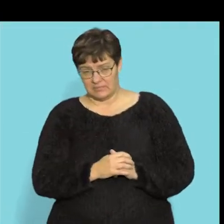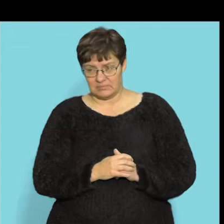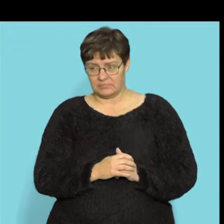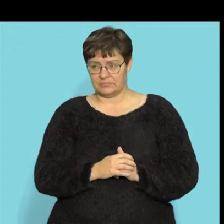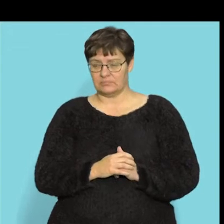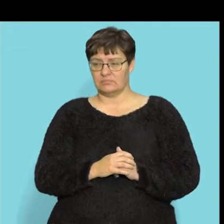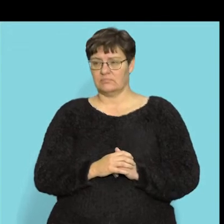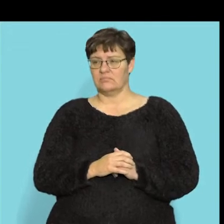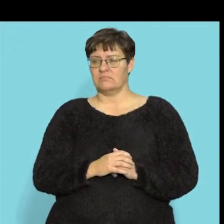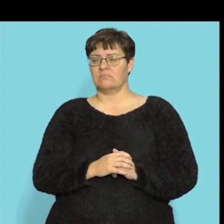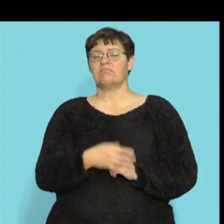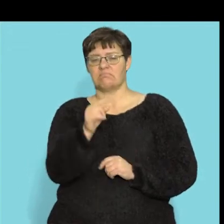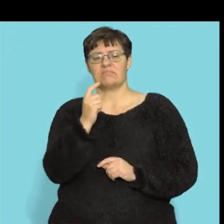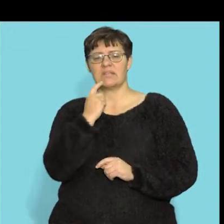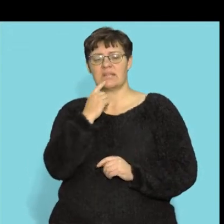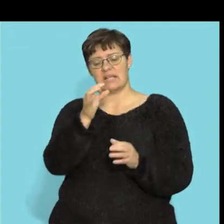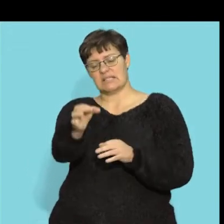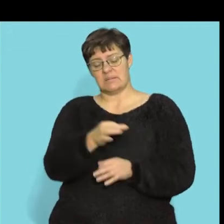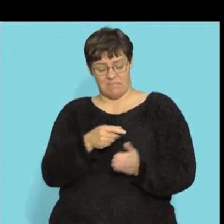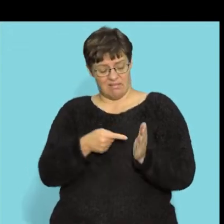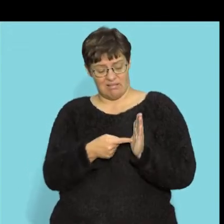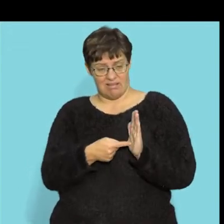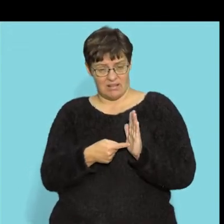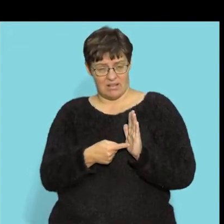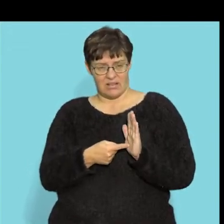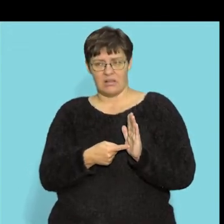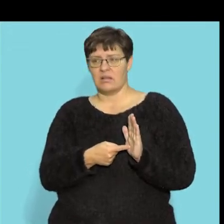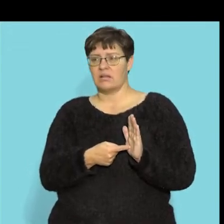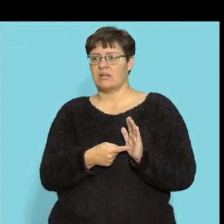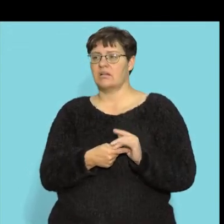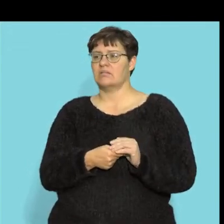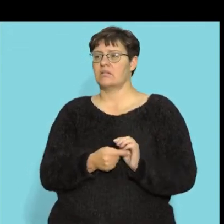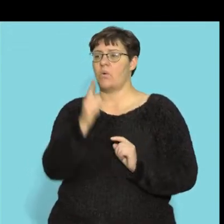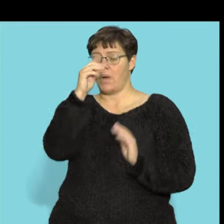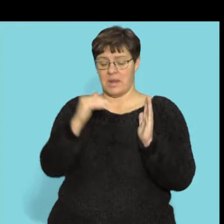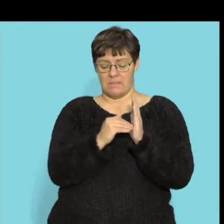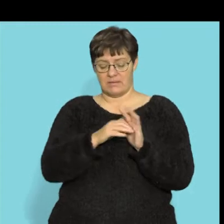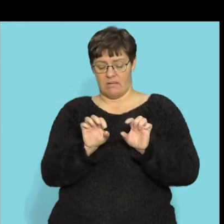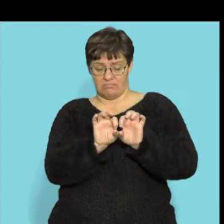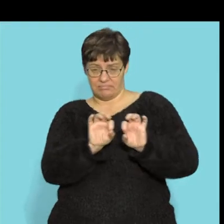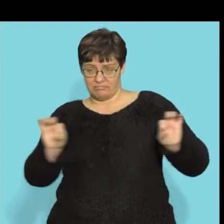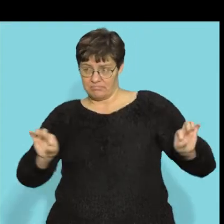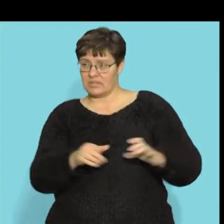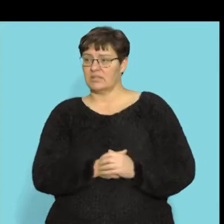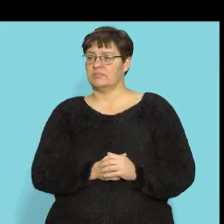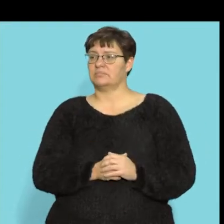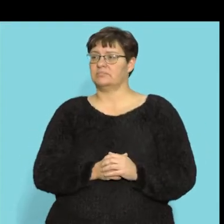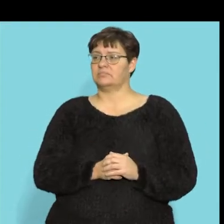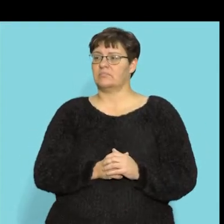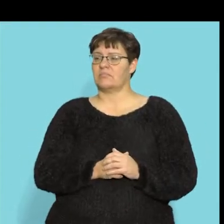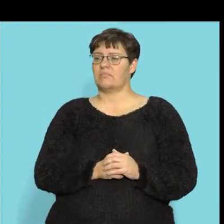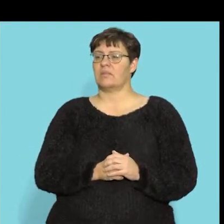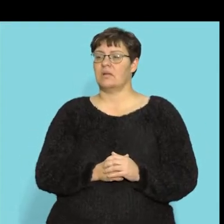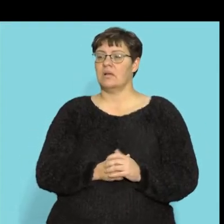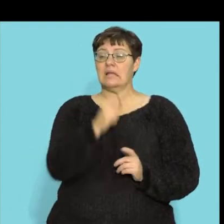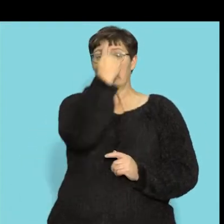sample of 1 meter long, same diameter, same temperature. Now the resistance that each one of them